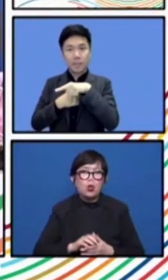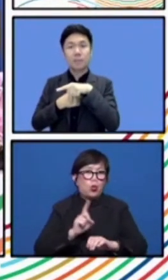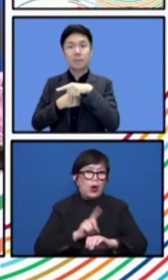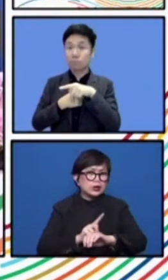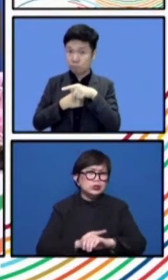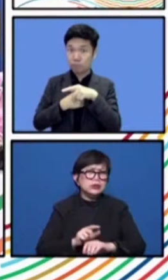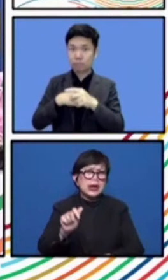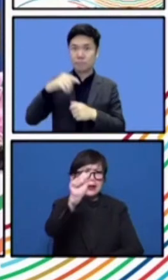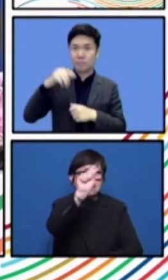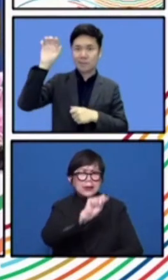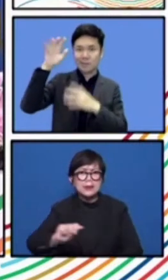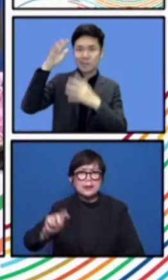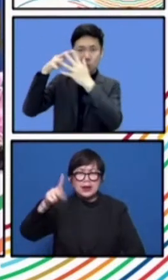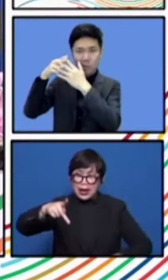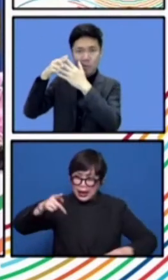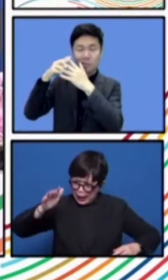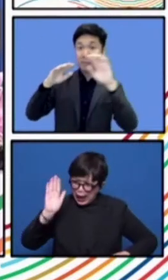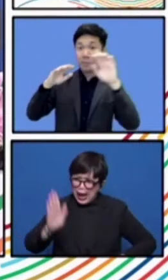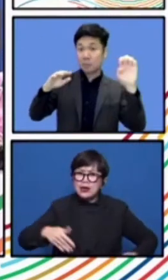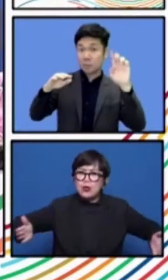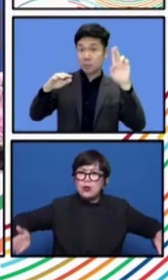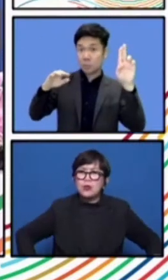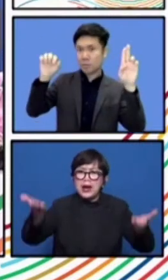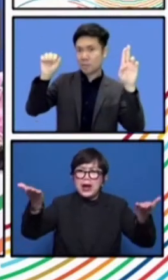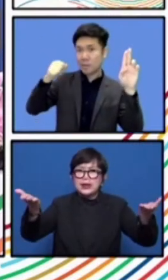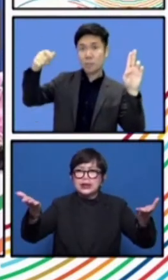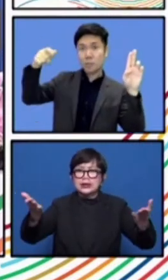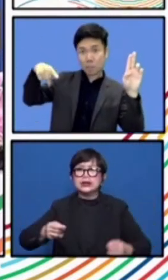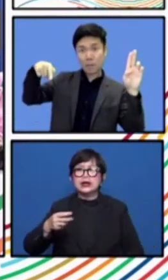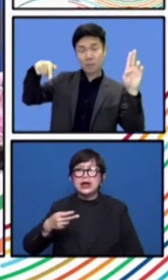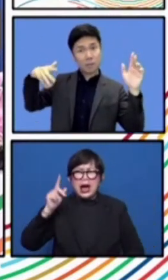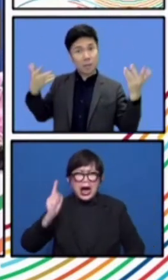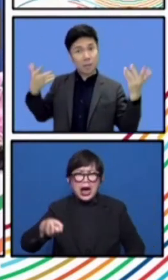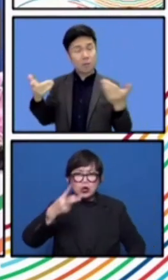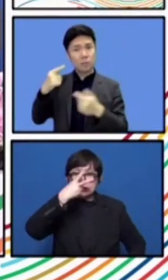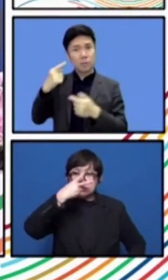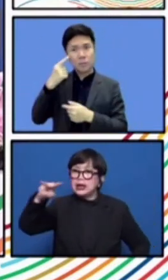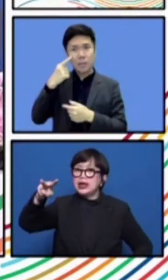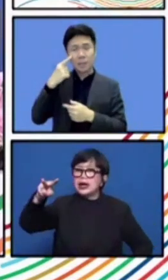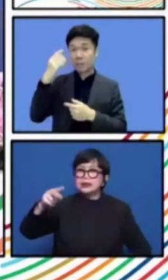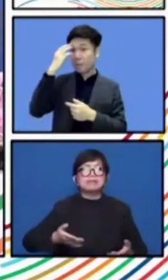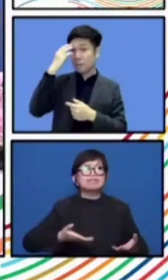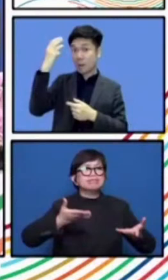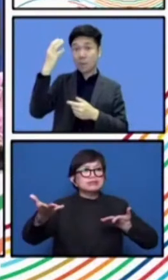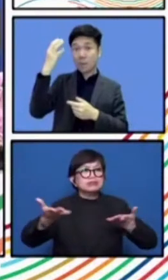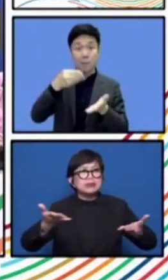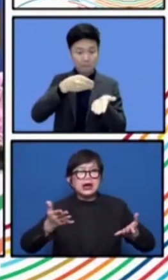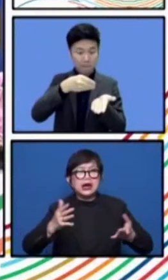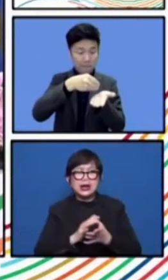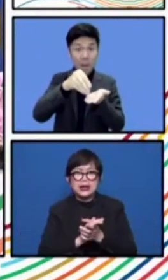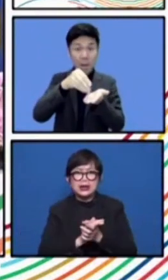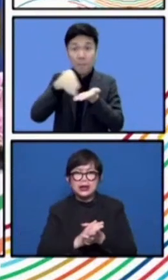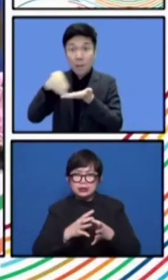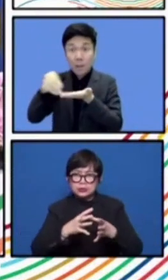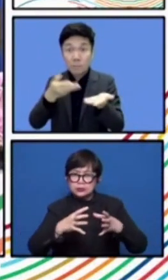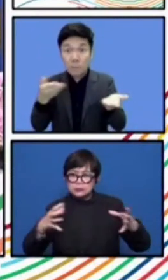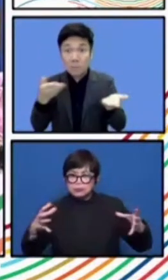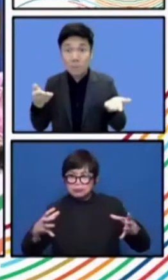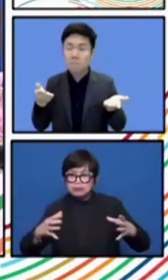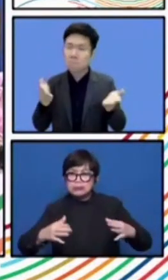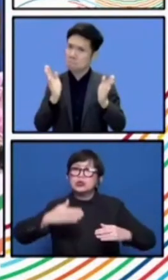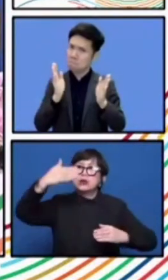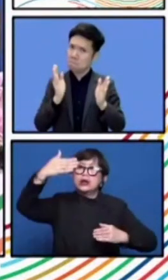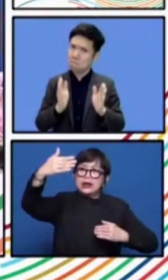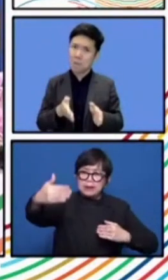to look at the public procurement as a serious step forward towards achieving